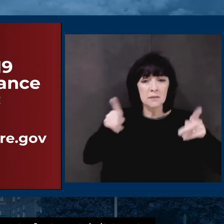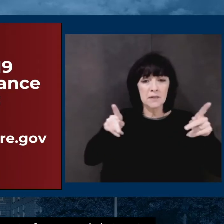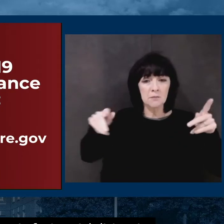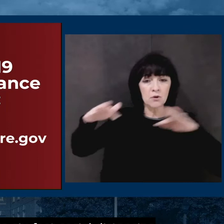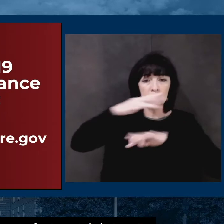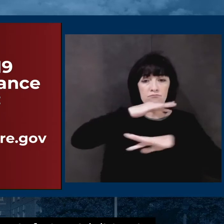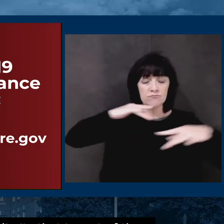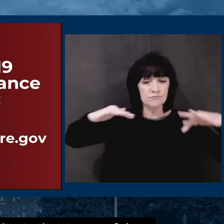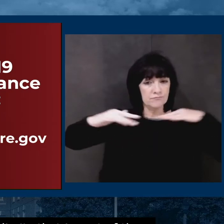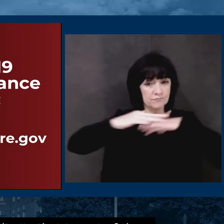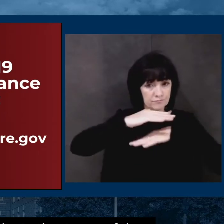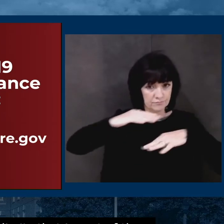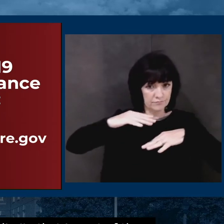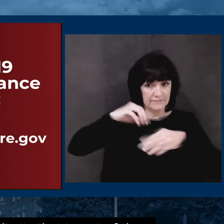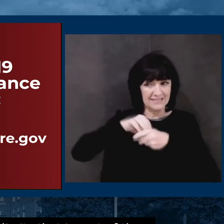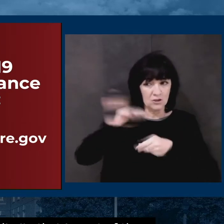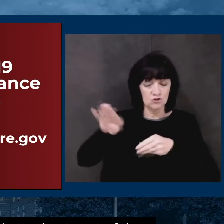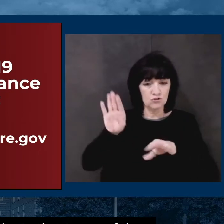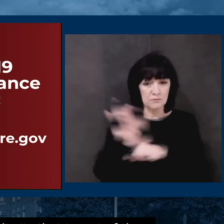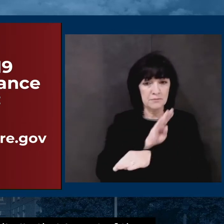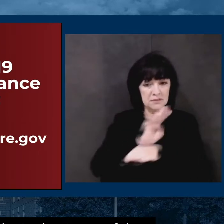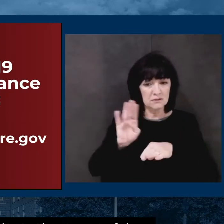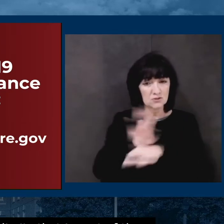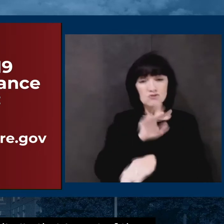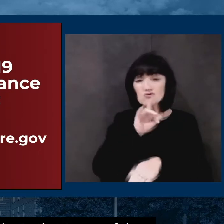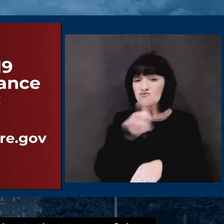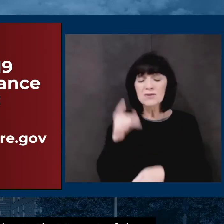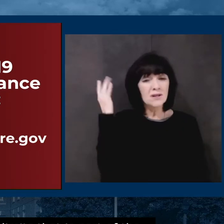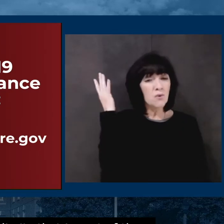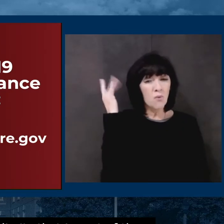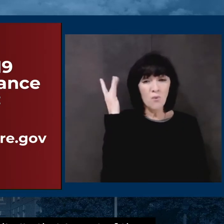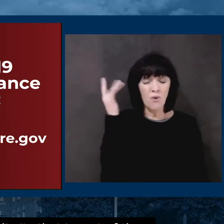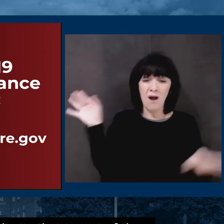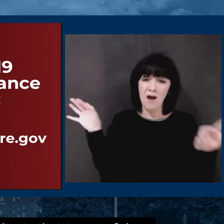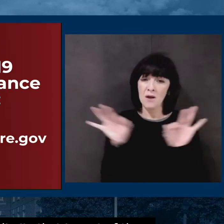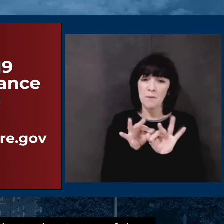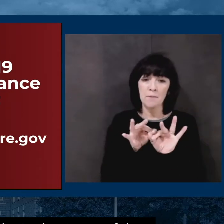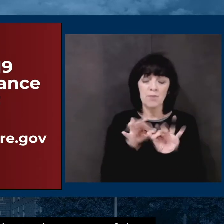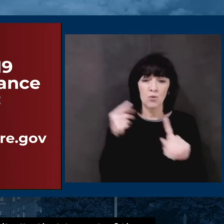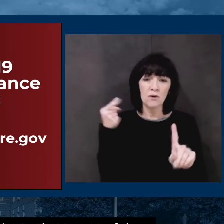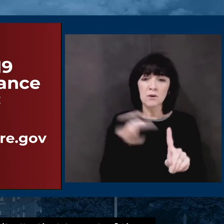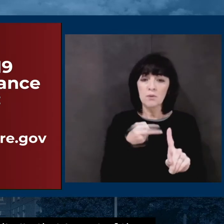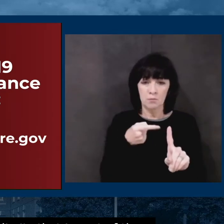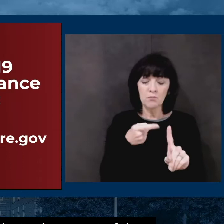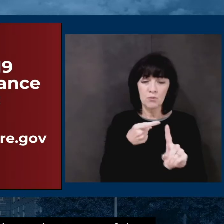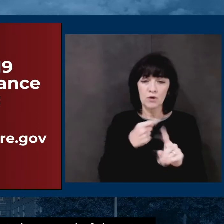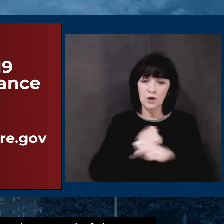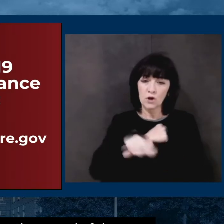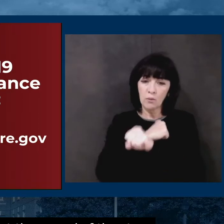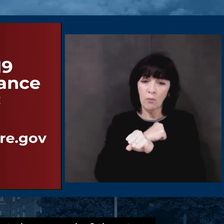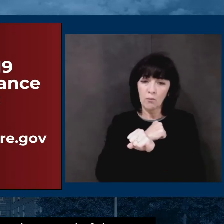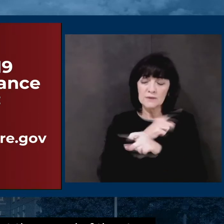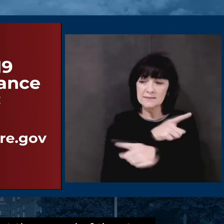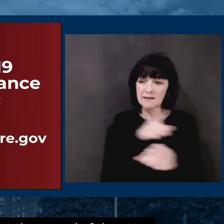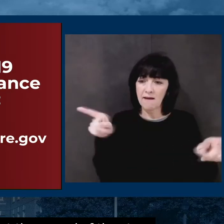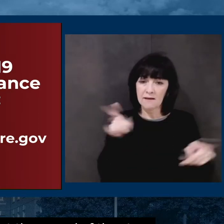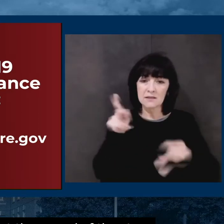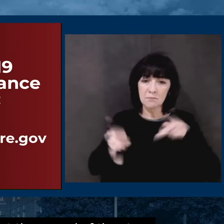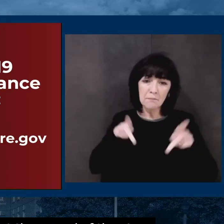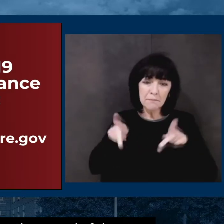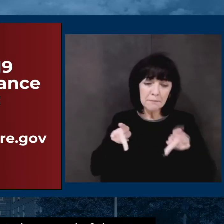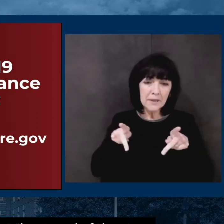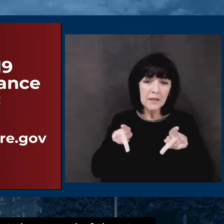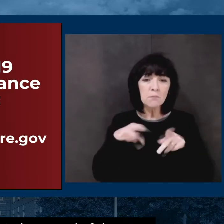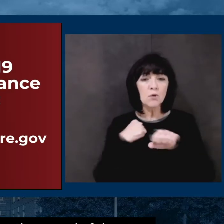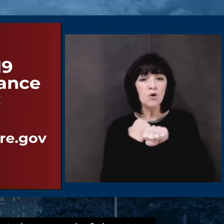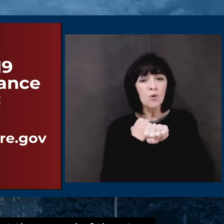of it really is to protect the spread of the virus in our community, to protect our ability to provide